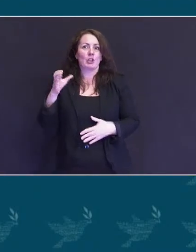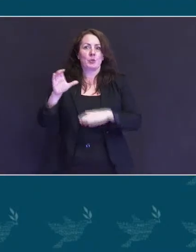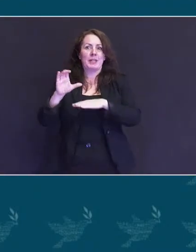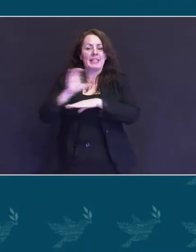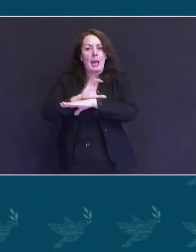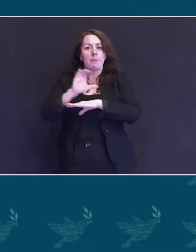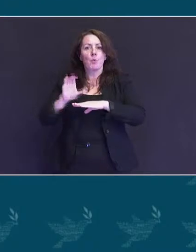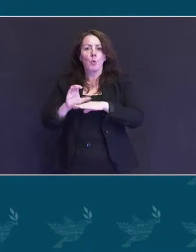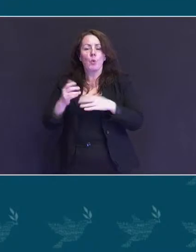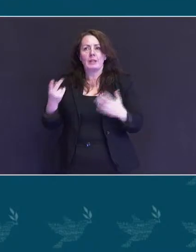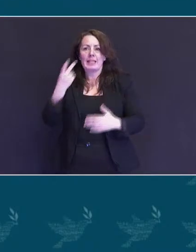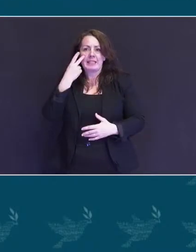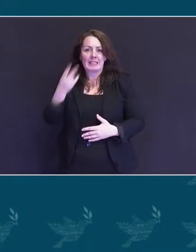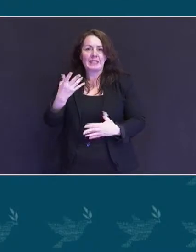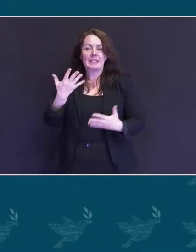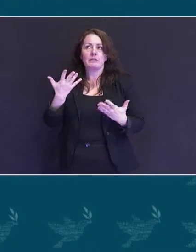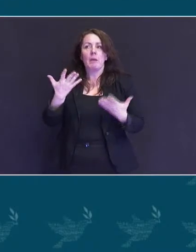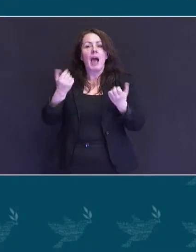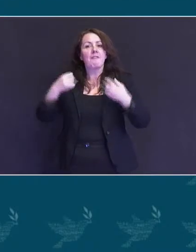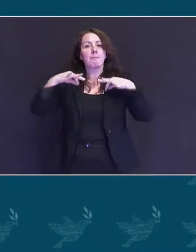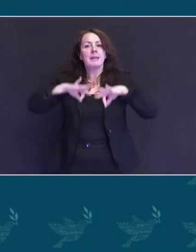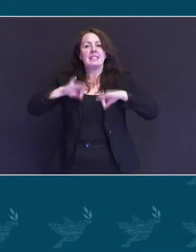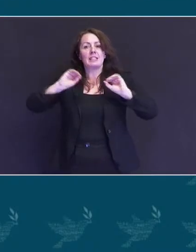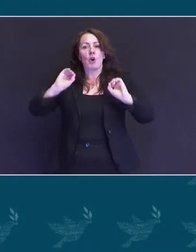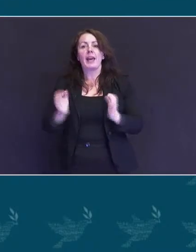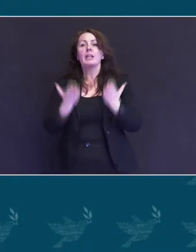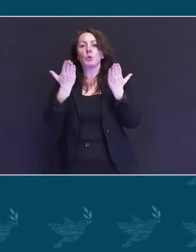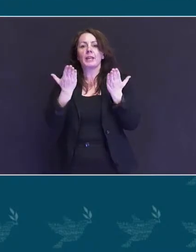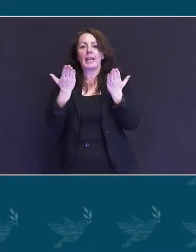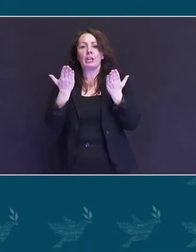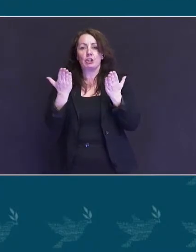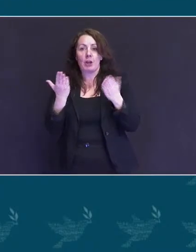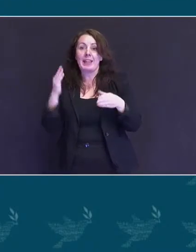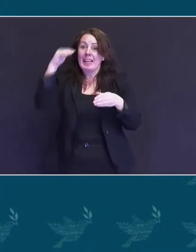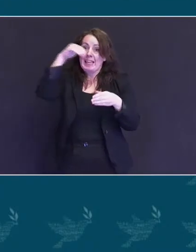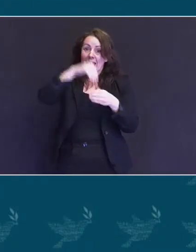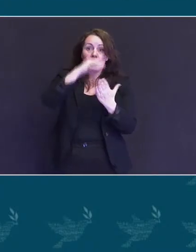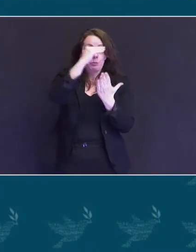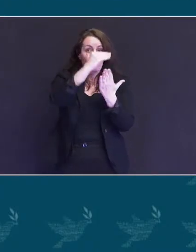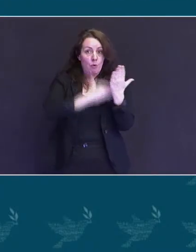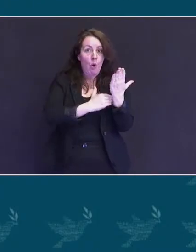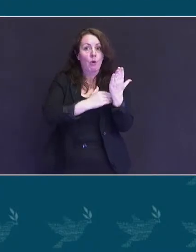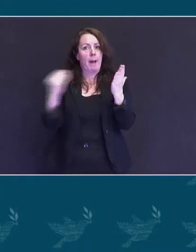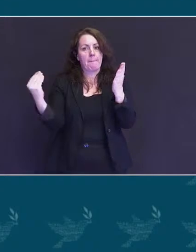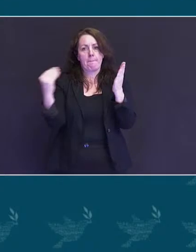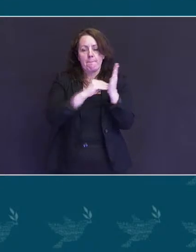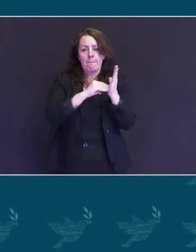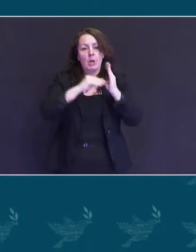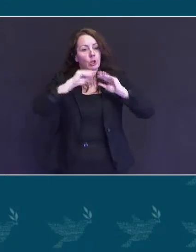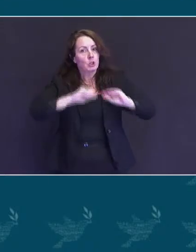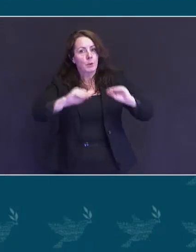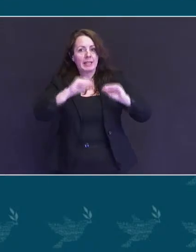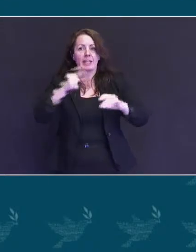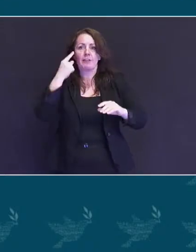Cameroon, then the Ministry of Education, which has introduced in curricula